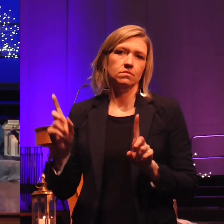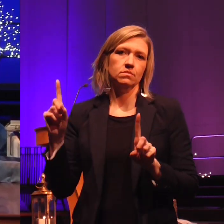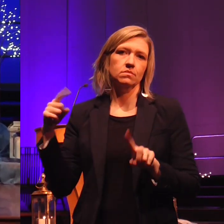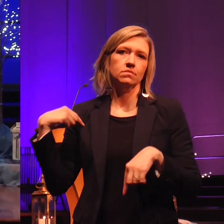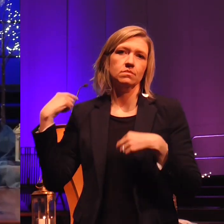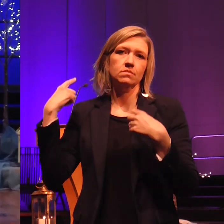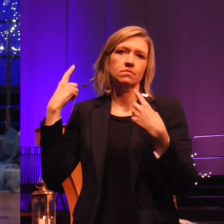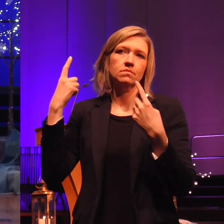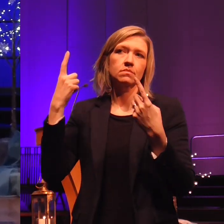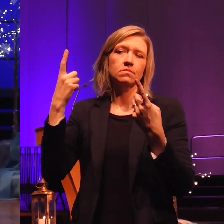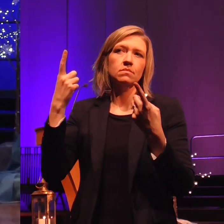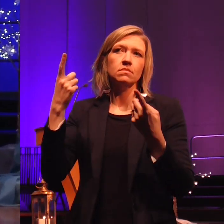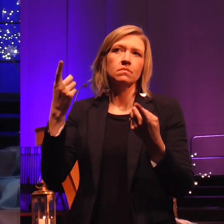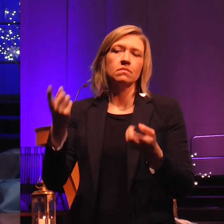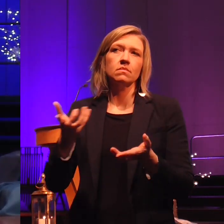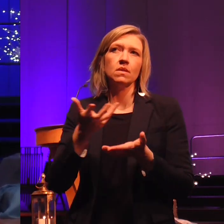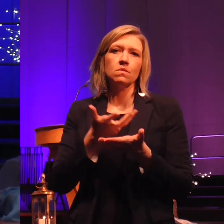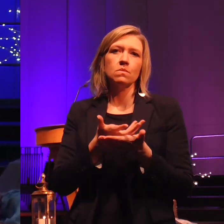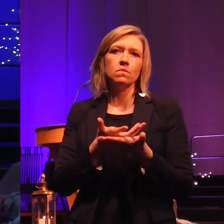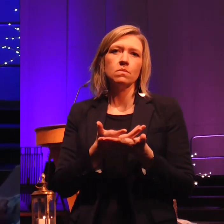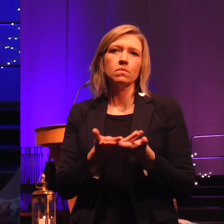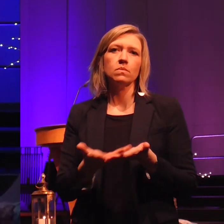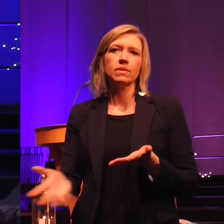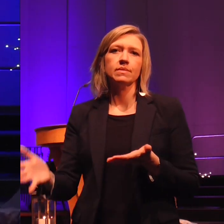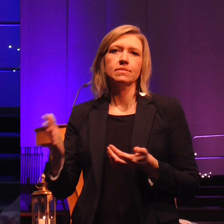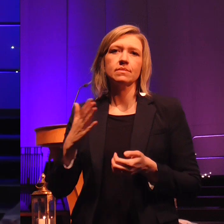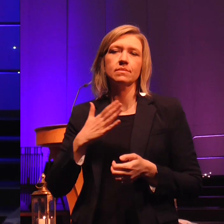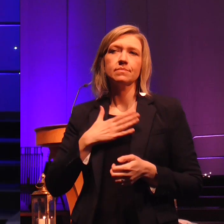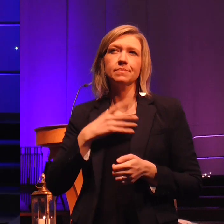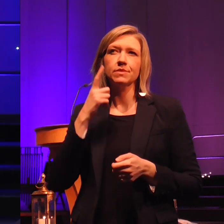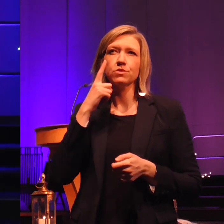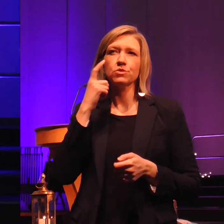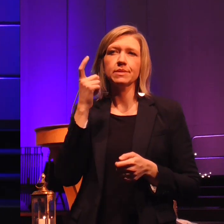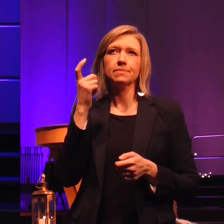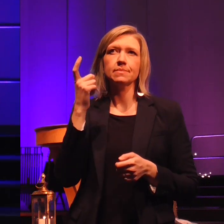wasting my dreams.